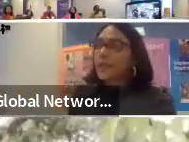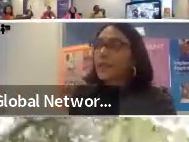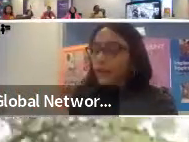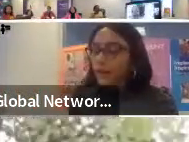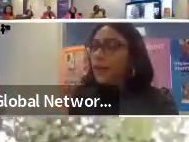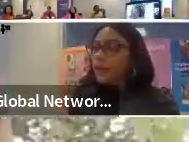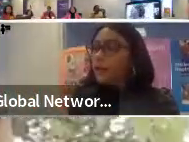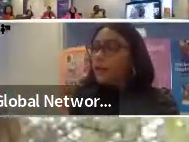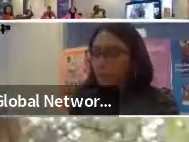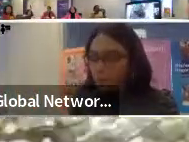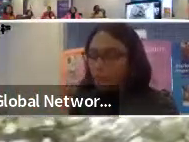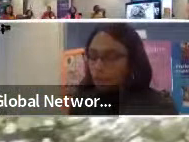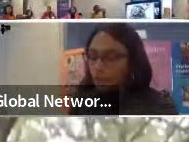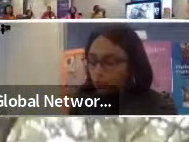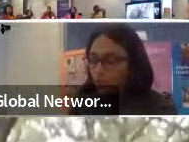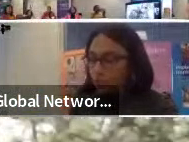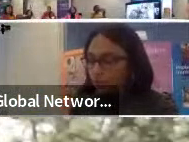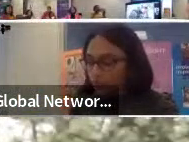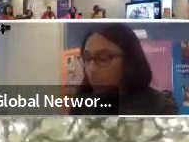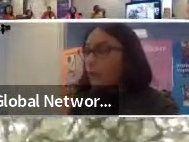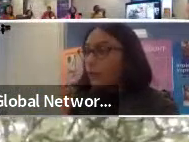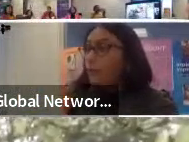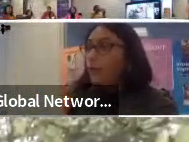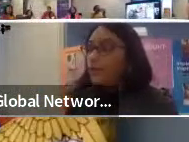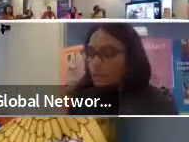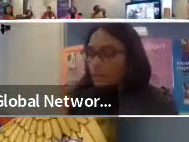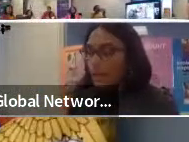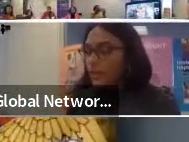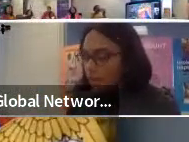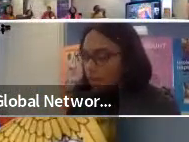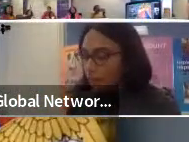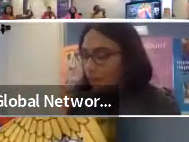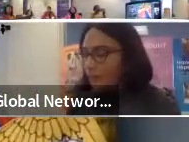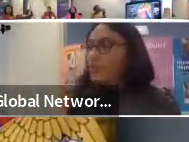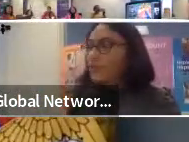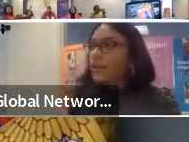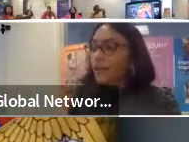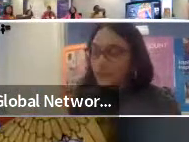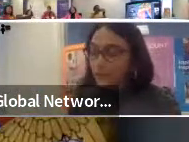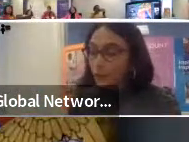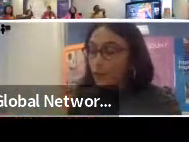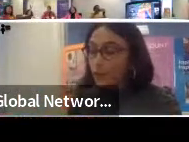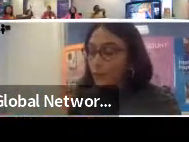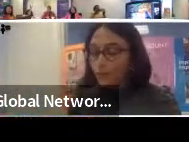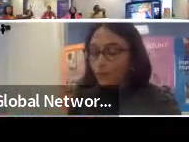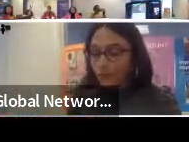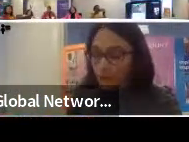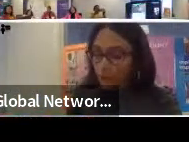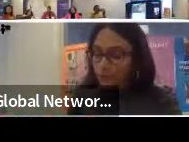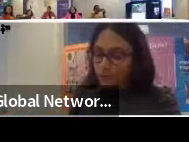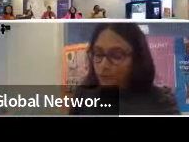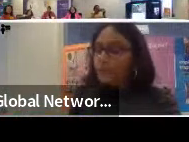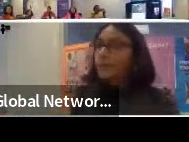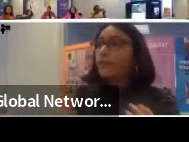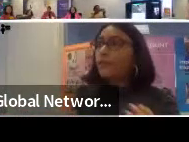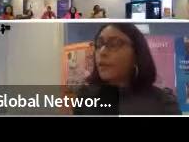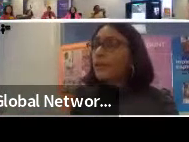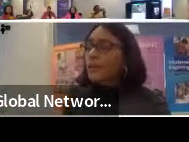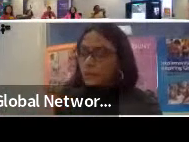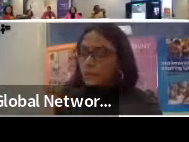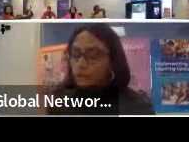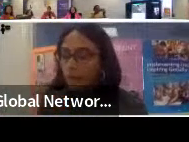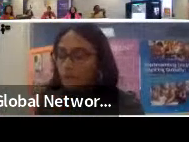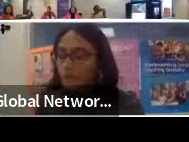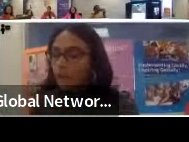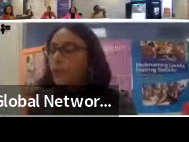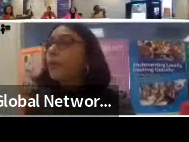Affairs Canada, the Norwegian Agency for Development Cooperation, Channel Foundation, and the Samuel Rubin Foundation. Following